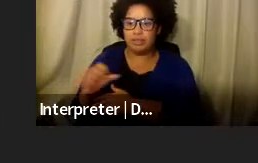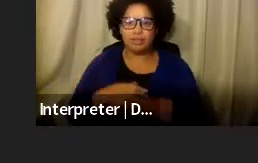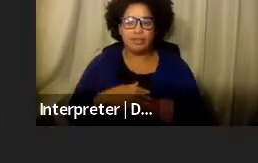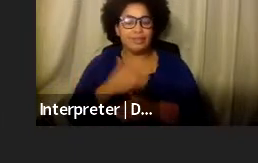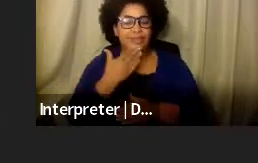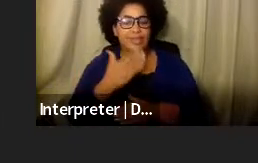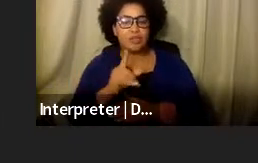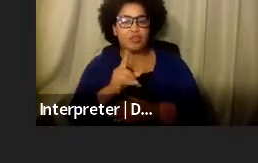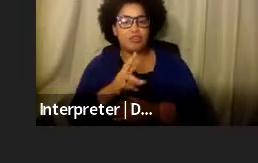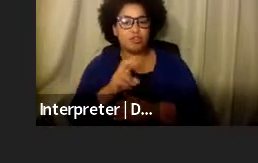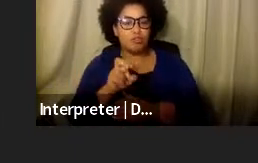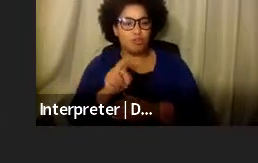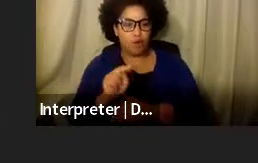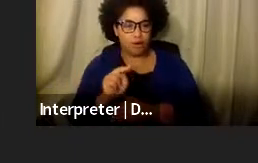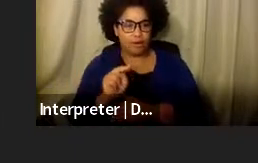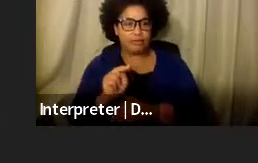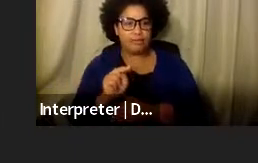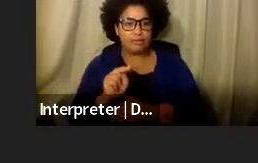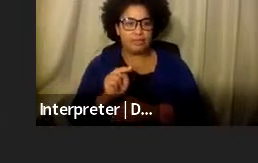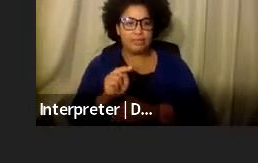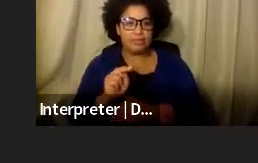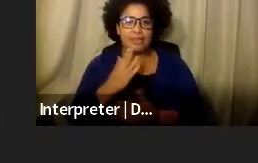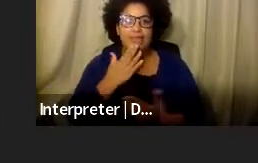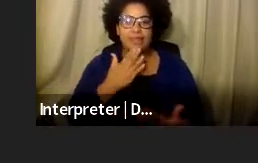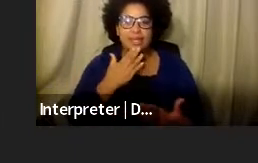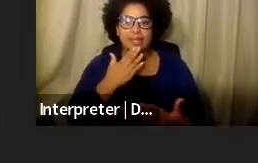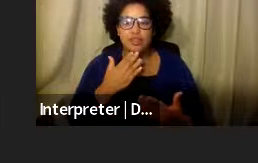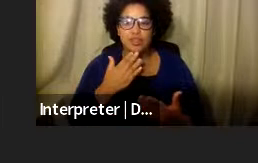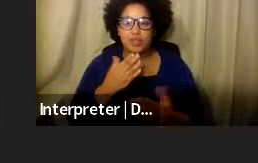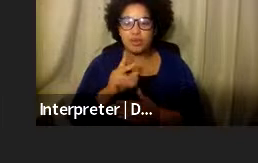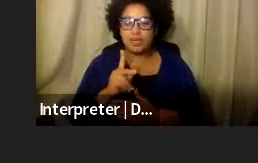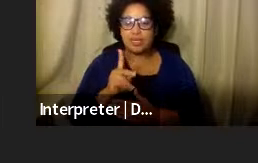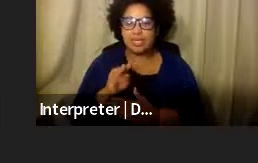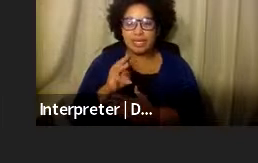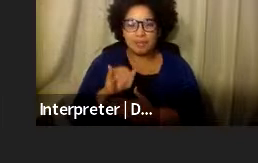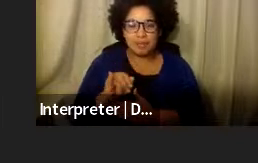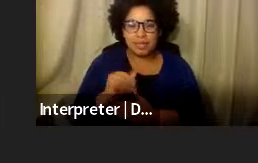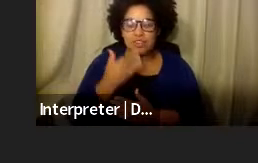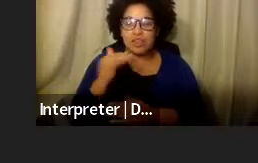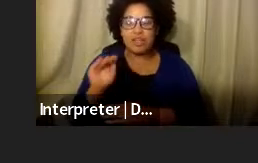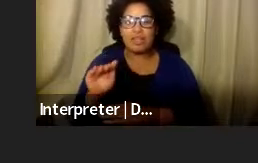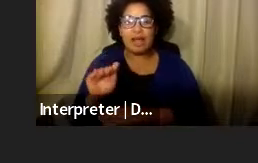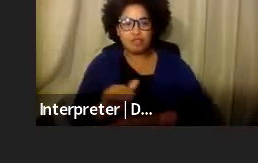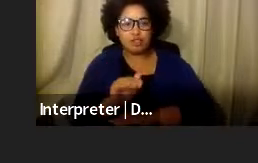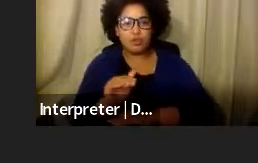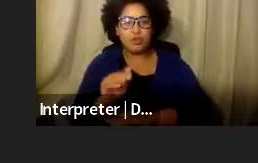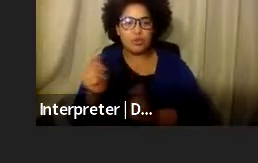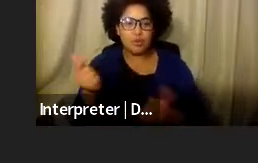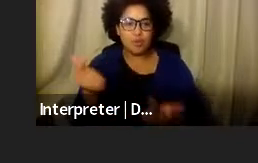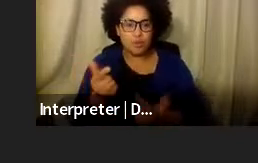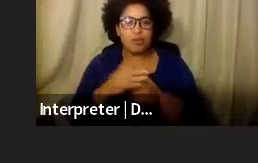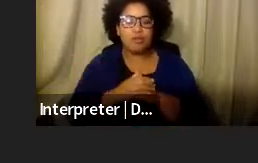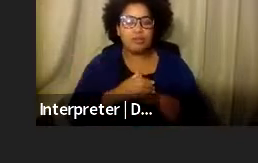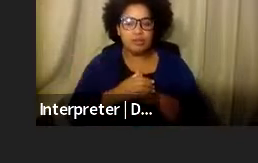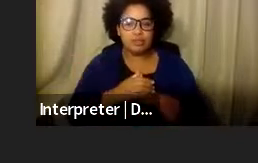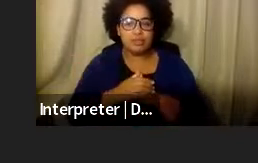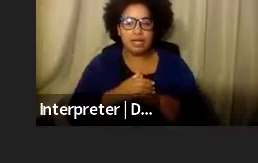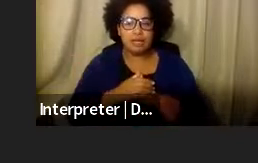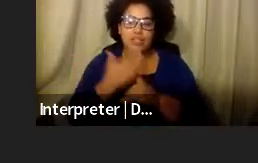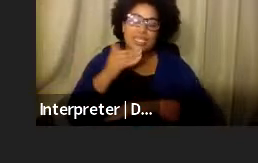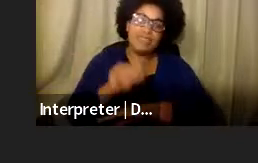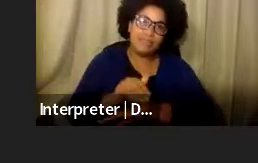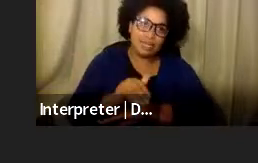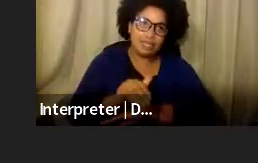Thanks, Lauren, and thanks, Kimmy, and good afternoon, everyone. Good evening